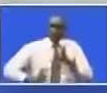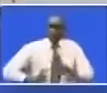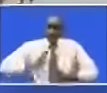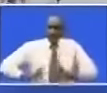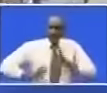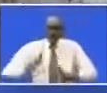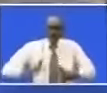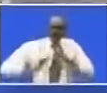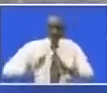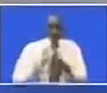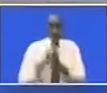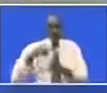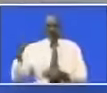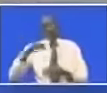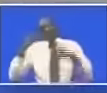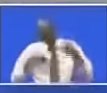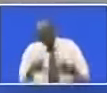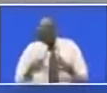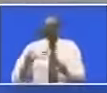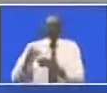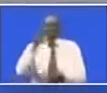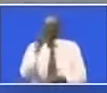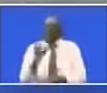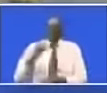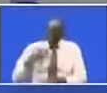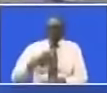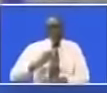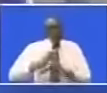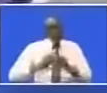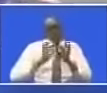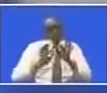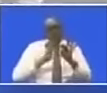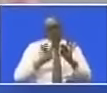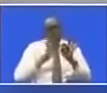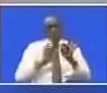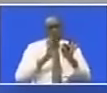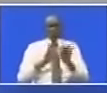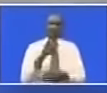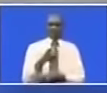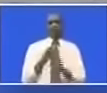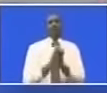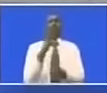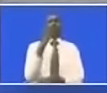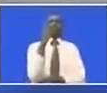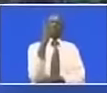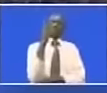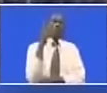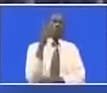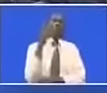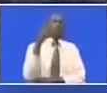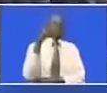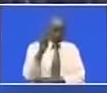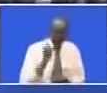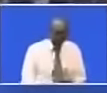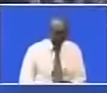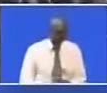those who came for the fun run. A serious contender launched the search for the 1.5 million bounty at the tip of that 42-kilometer race.